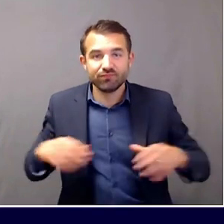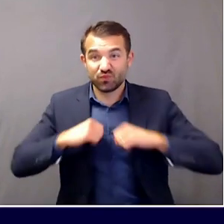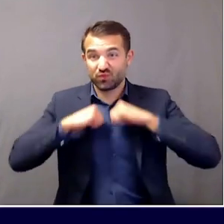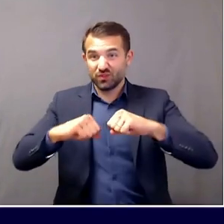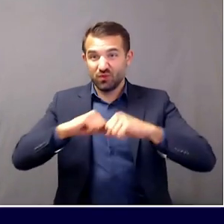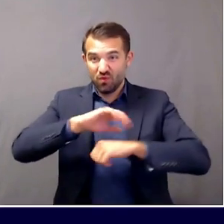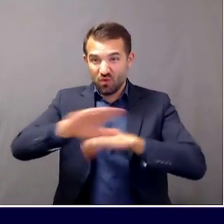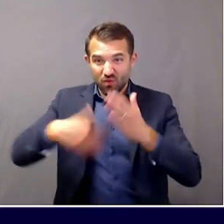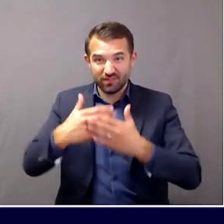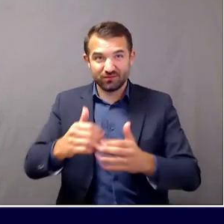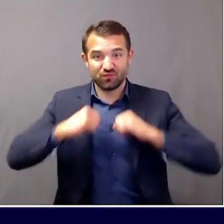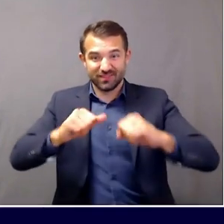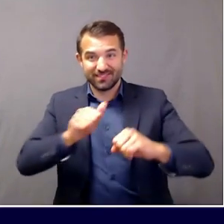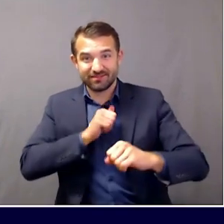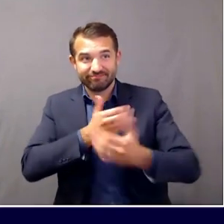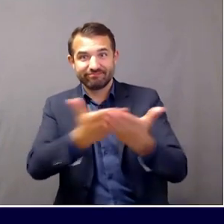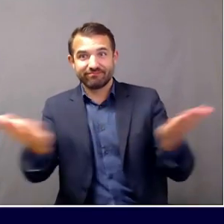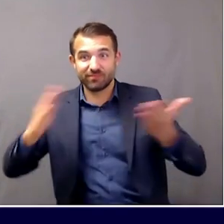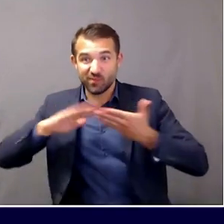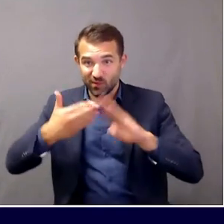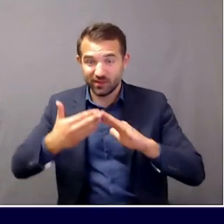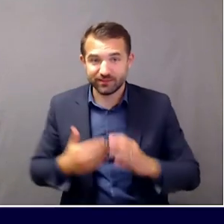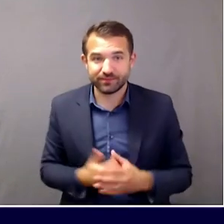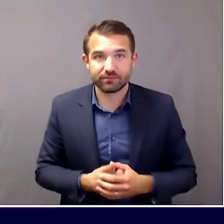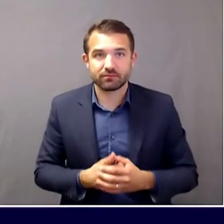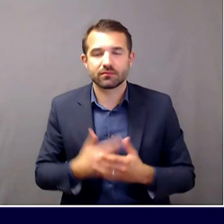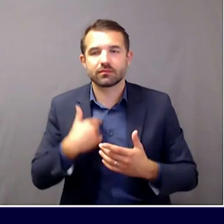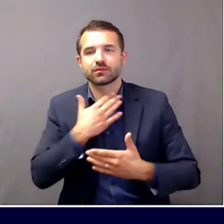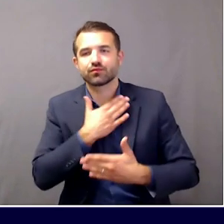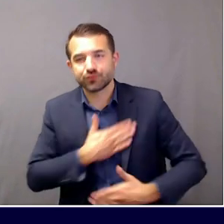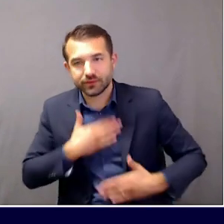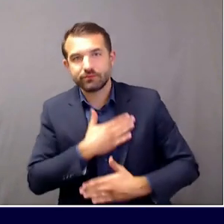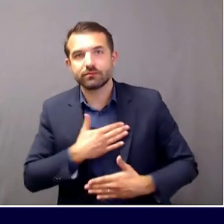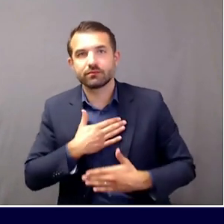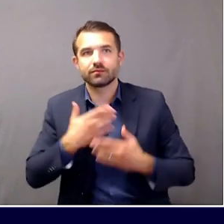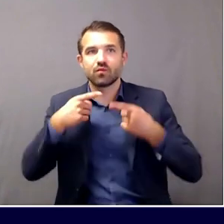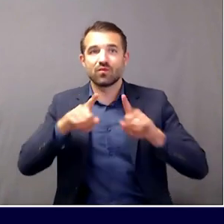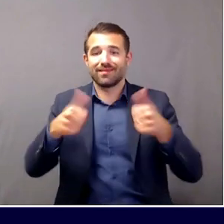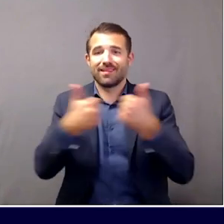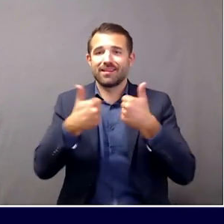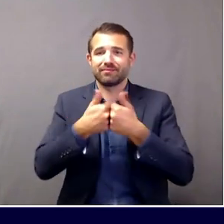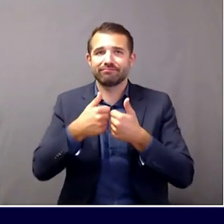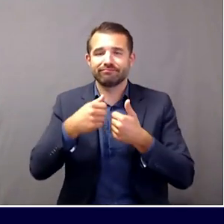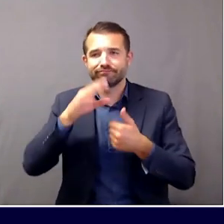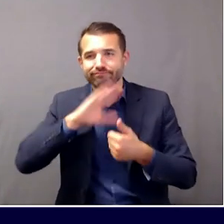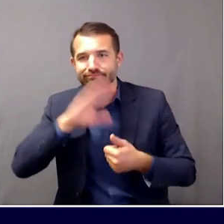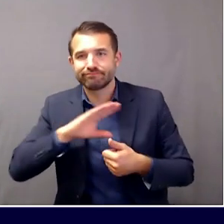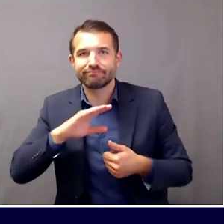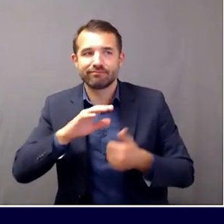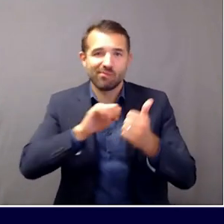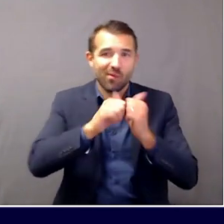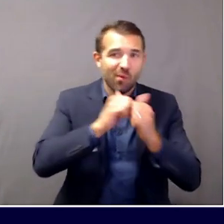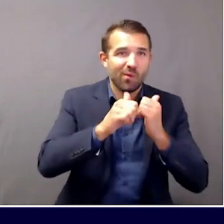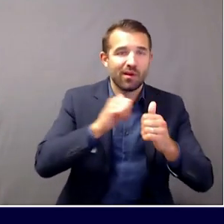ourselves, but our loved ones and our communities. So we appreciate the challenge of sports and theater and music and